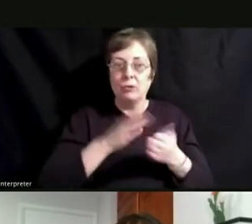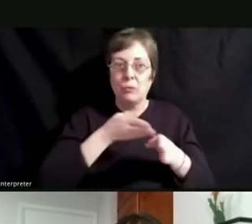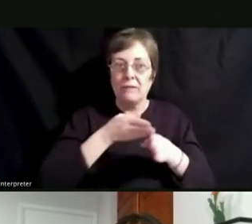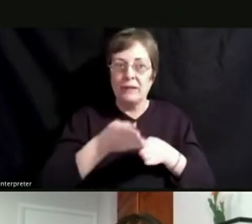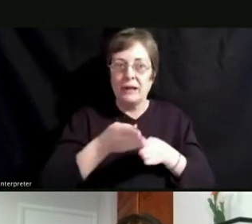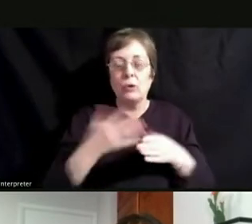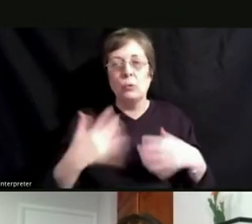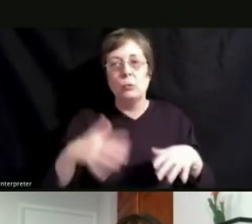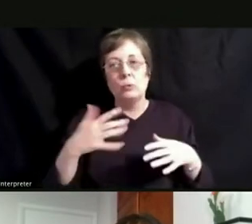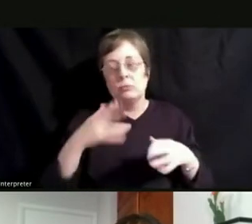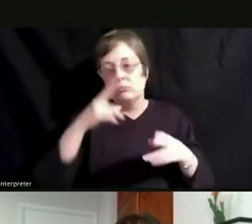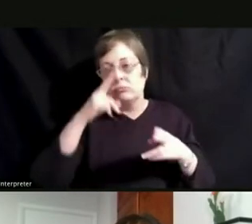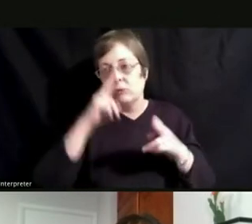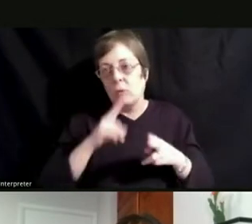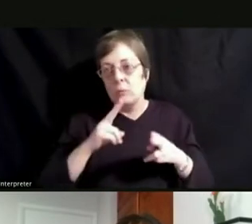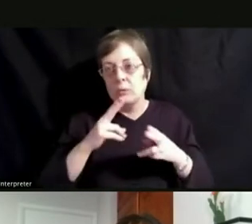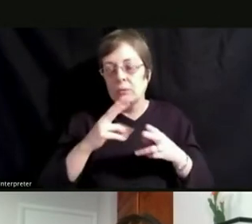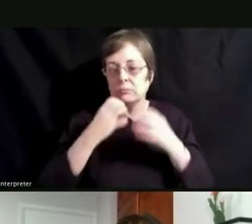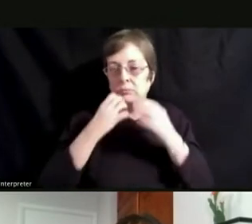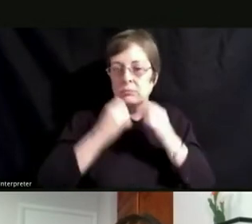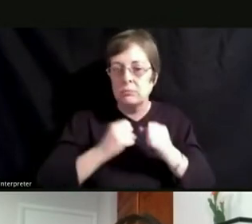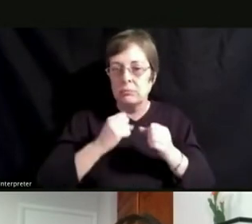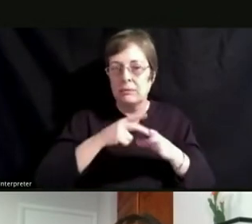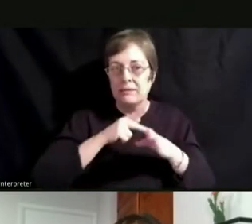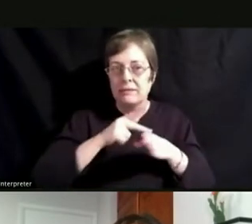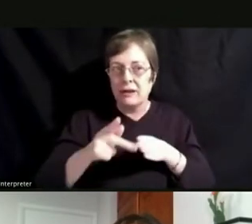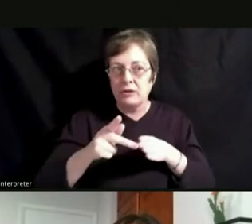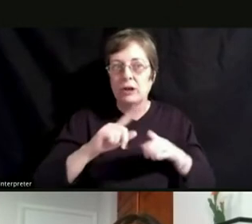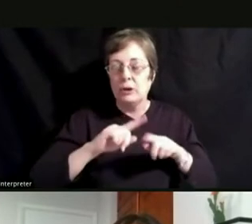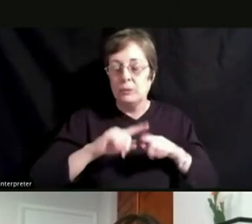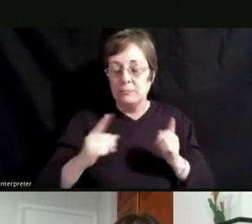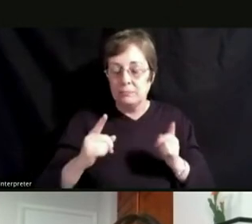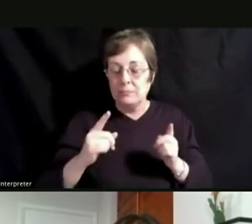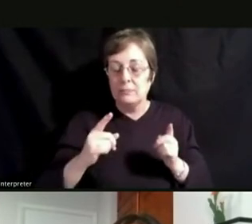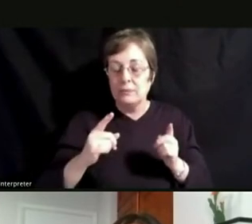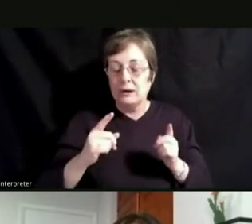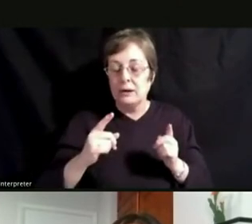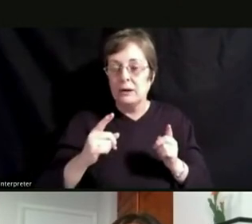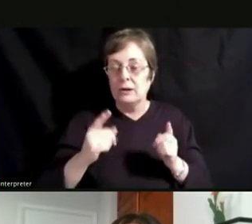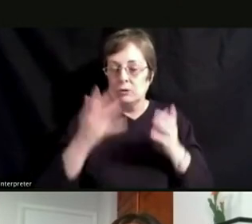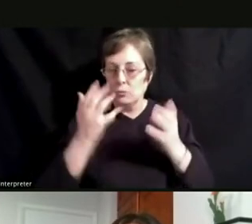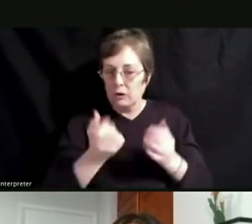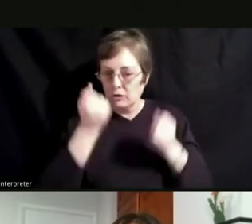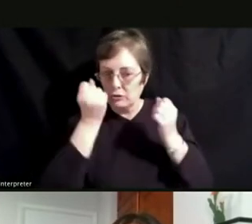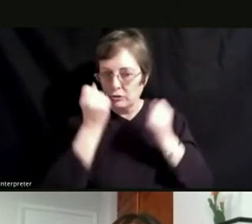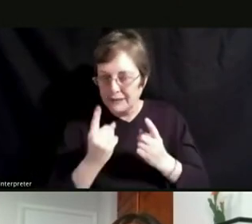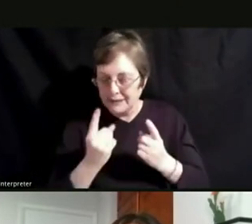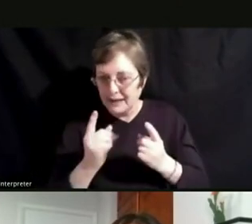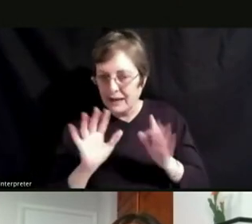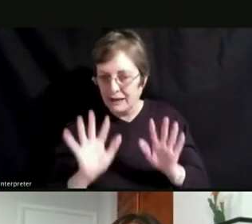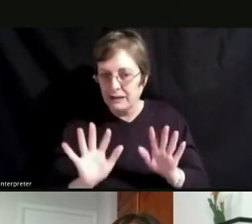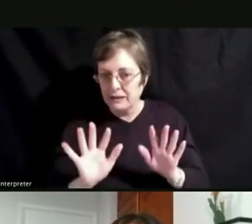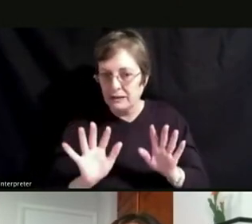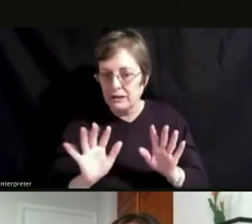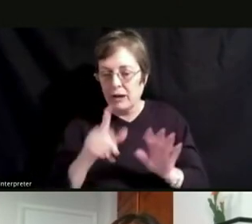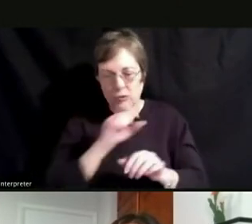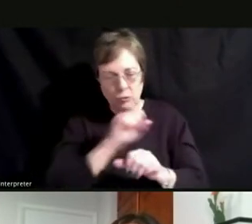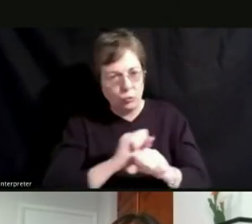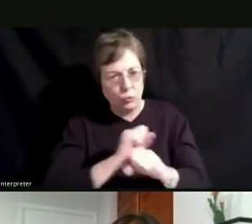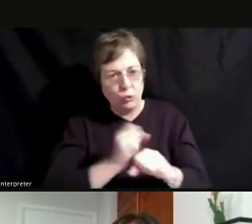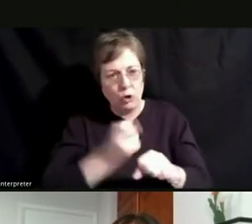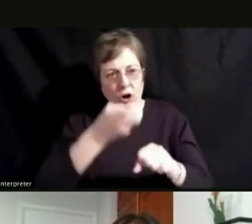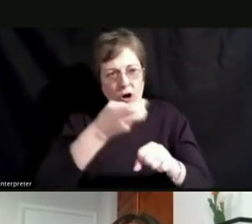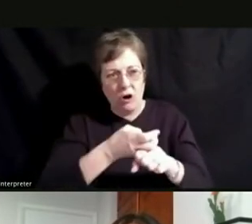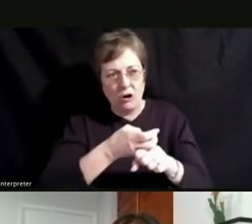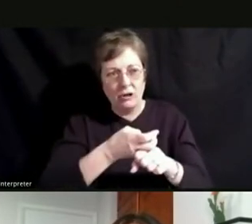noble profession, but you really want to understand that you have to work hard, you have to